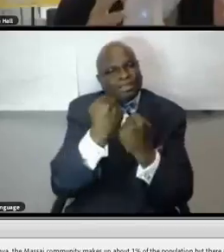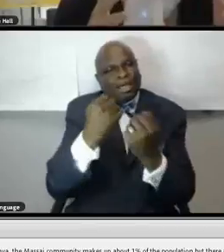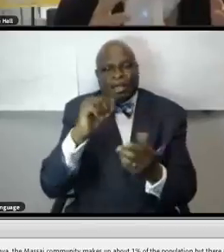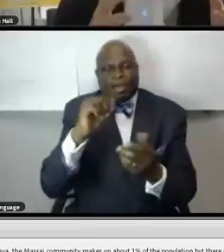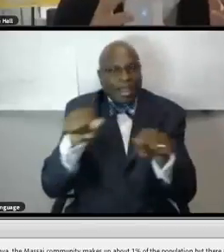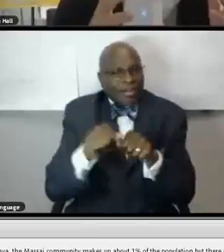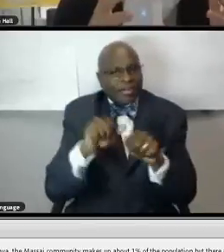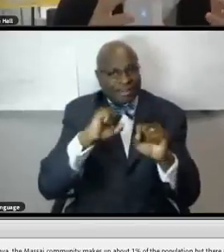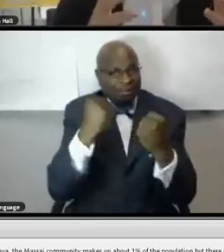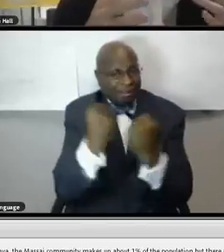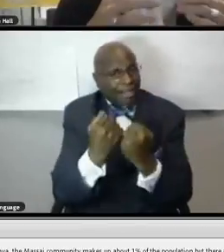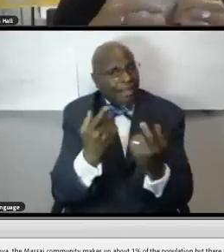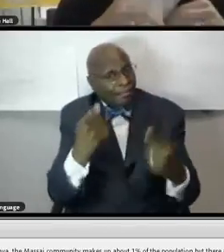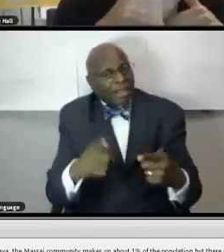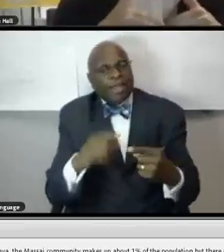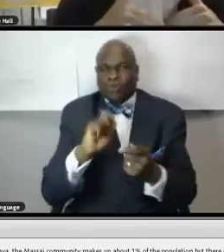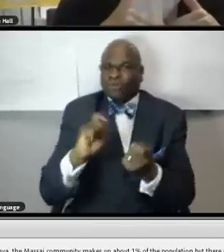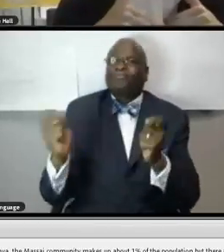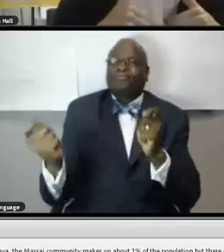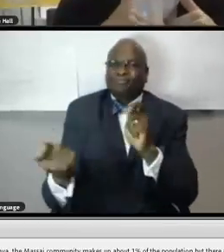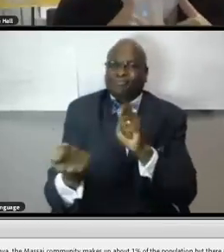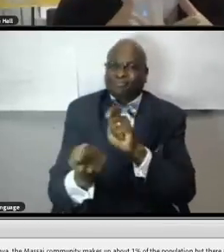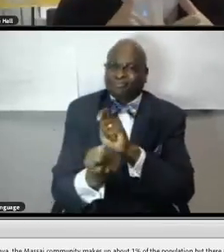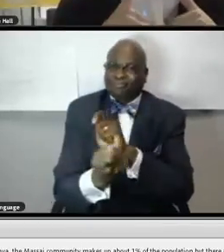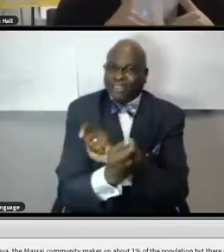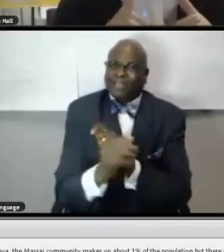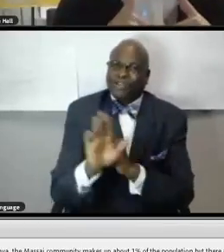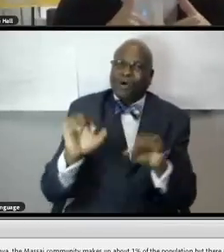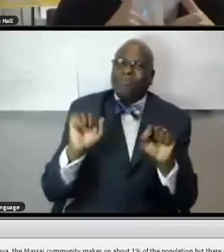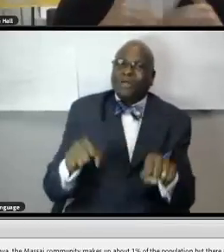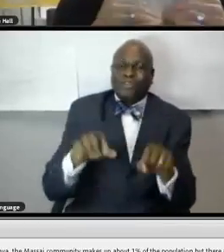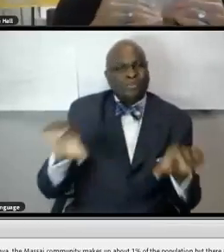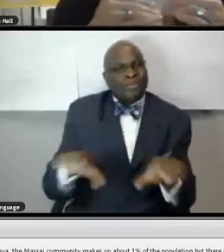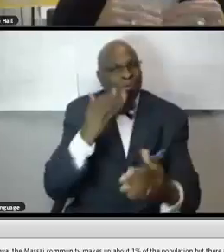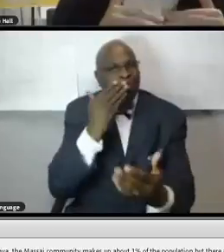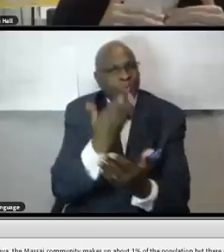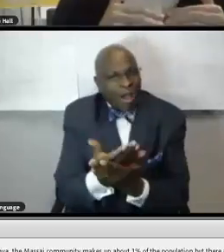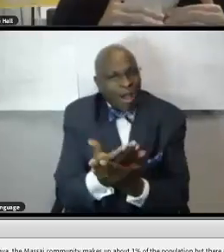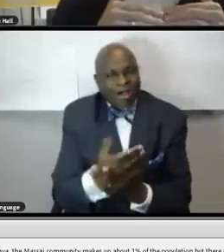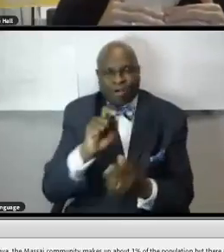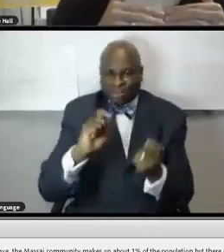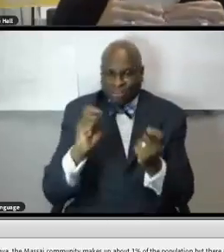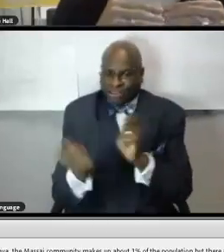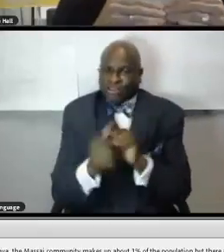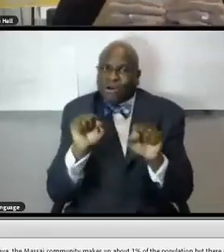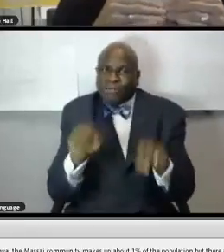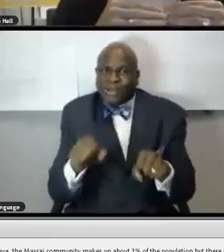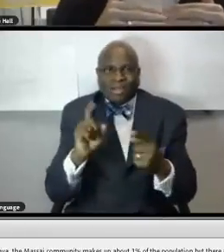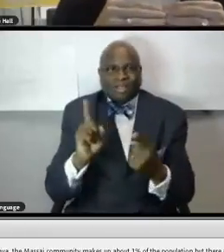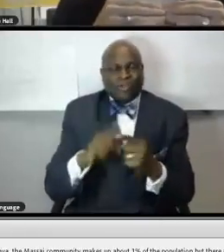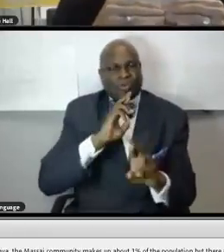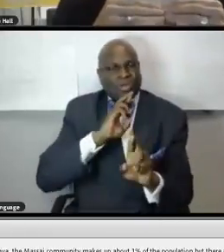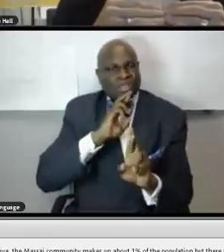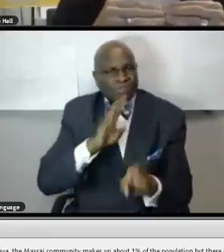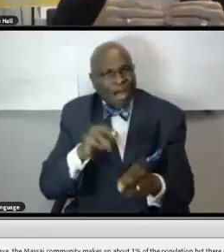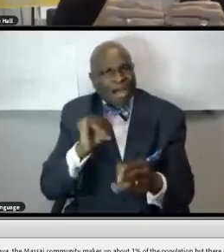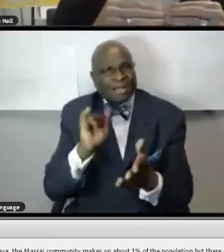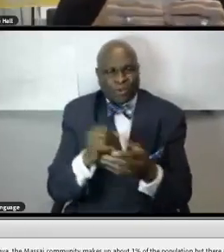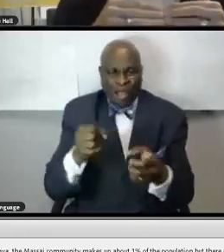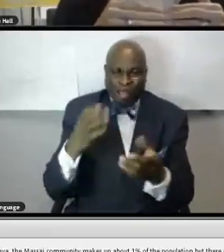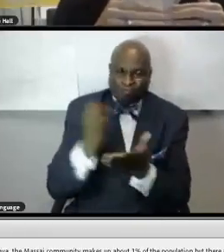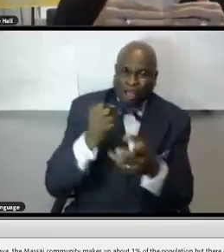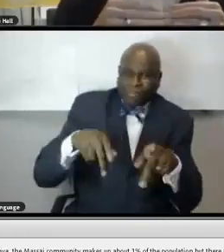areas of society, it will change your ability to perform or change your ability to respond to the